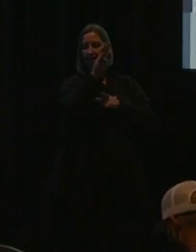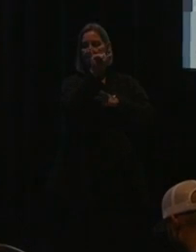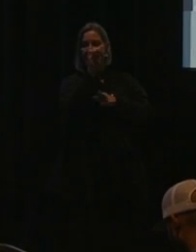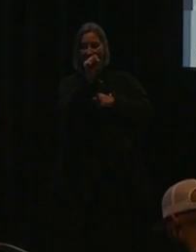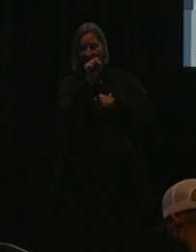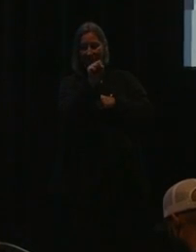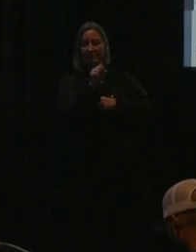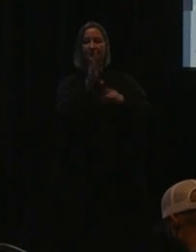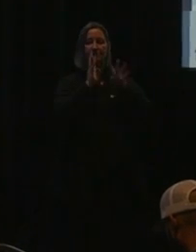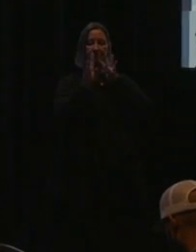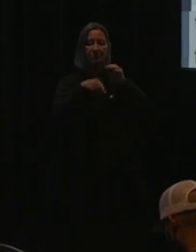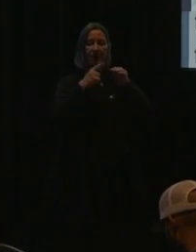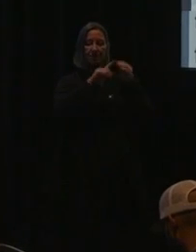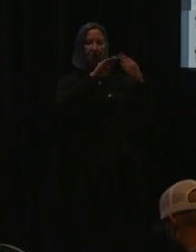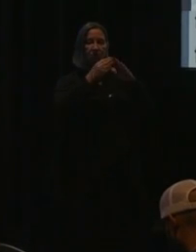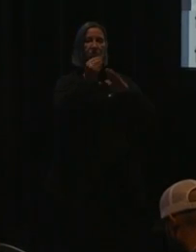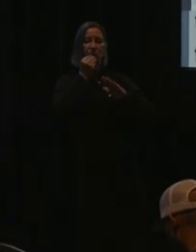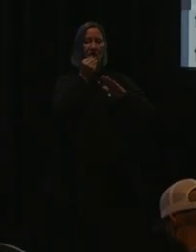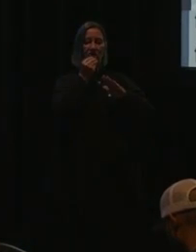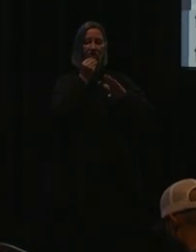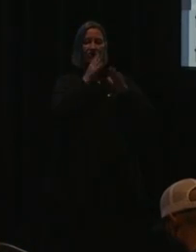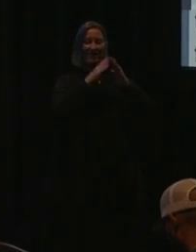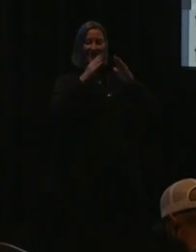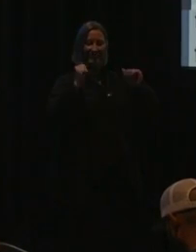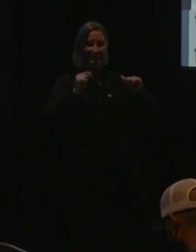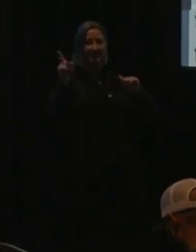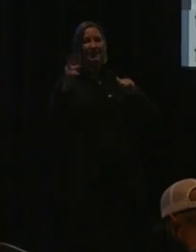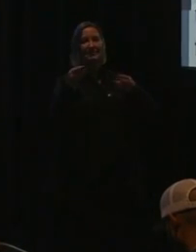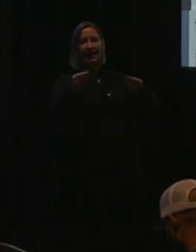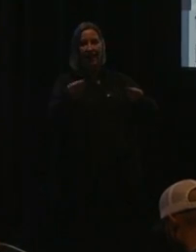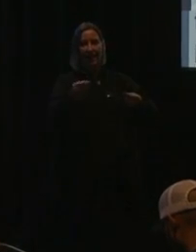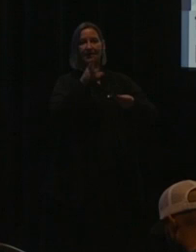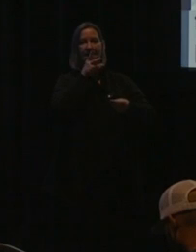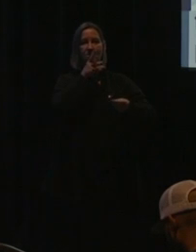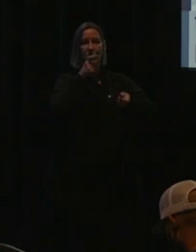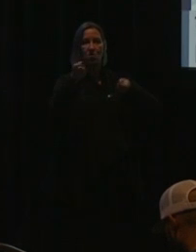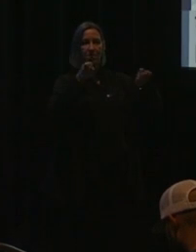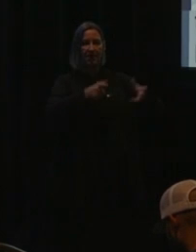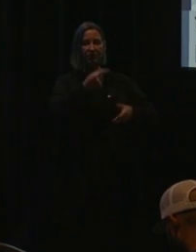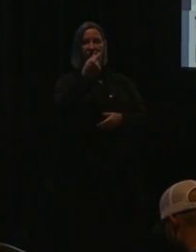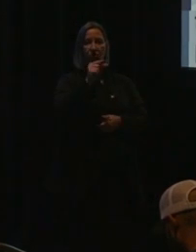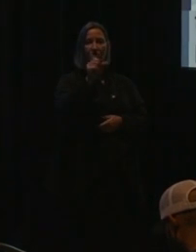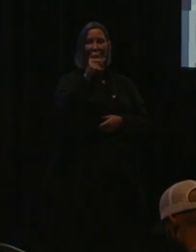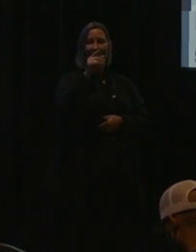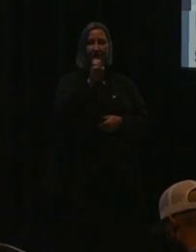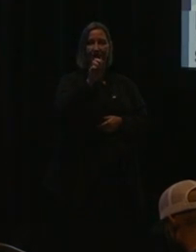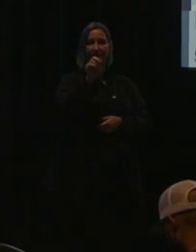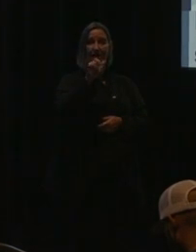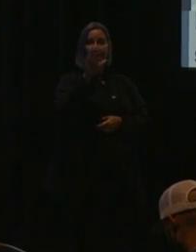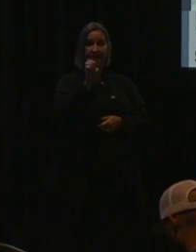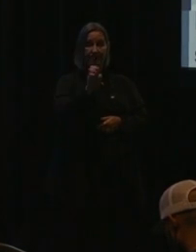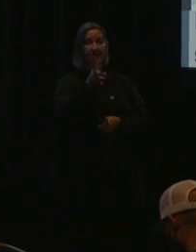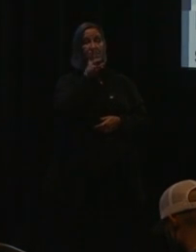building resiliency. And Chris is the Urban Land and Water Program Manager for Green Spaces Alliance of South Texas. He received a Master